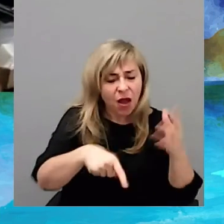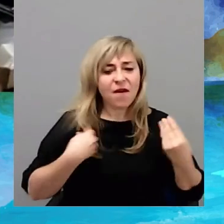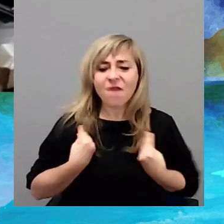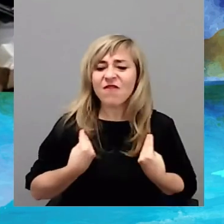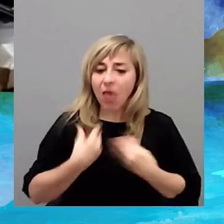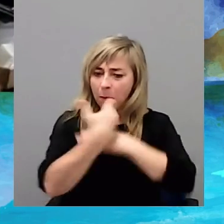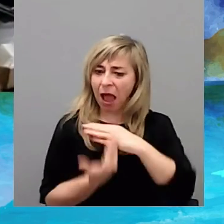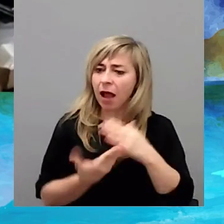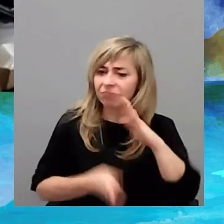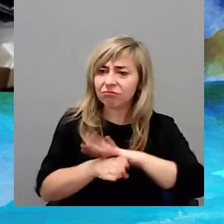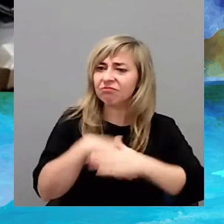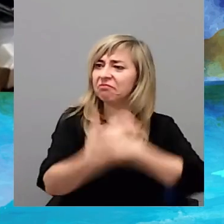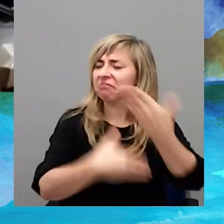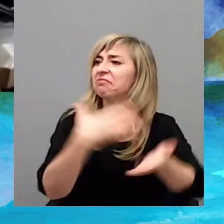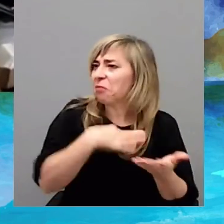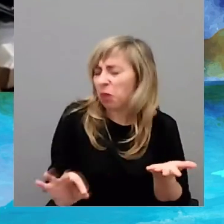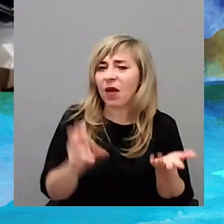and well, you can